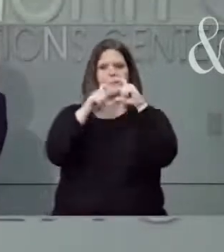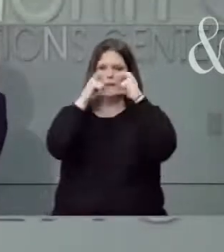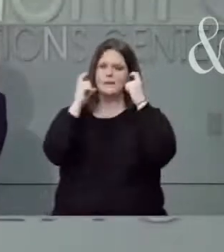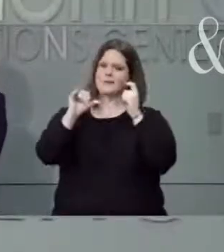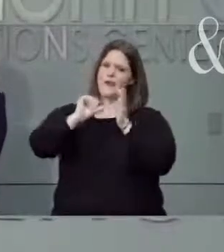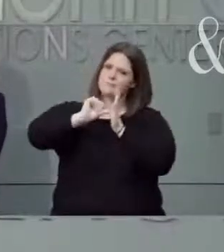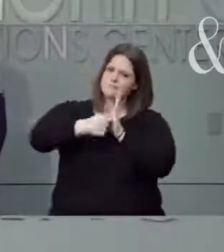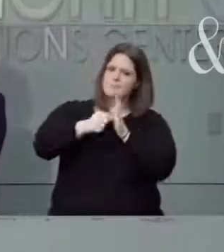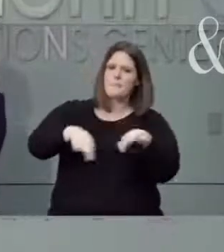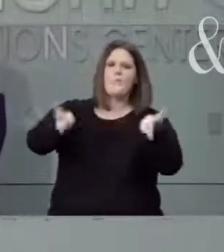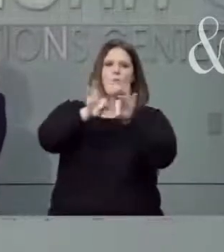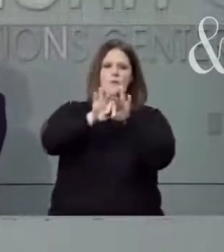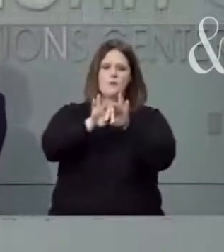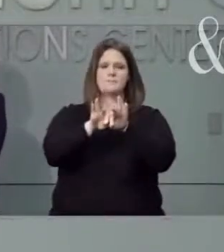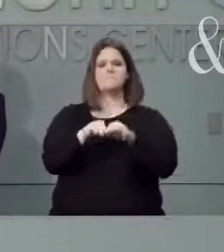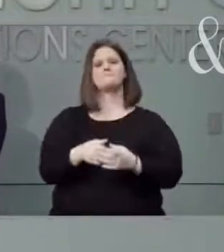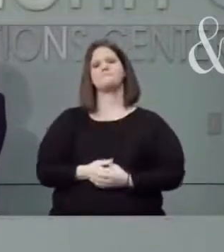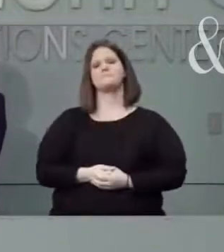Next question, please.